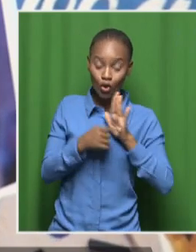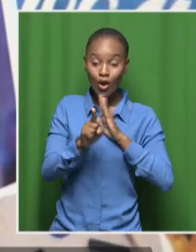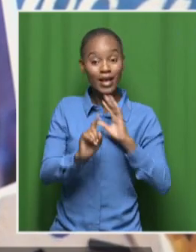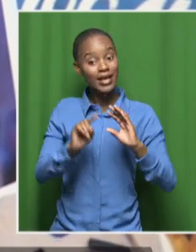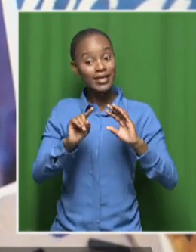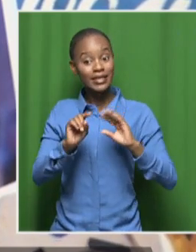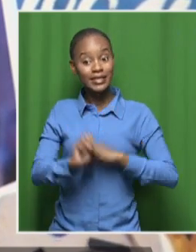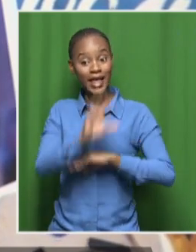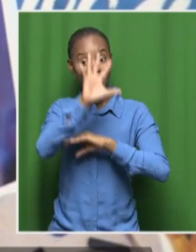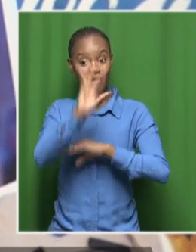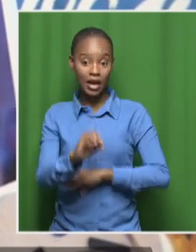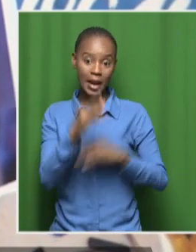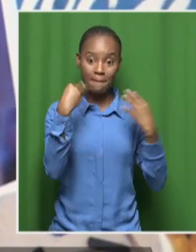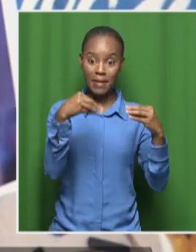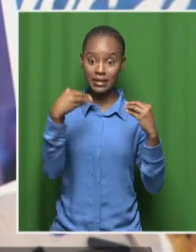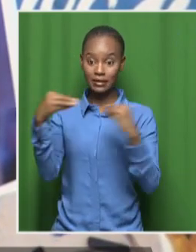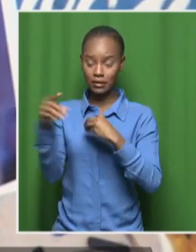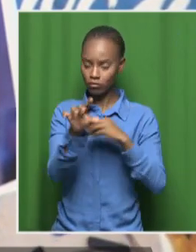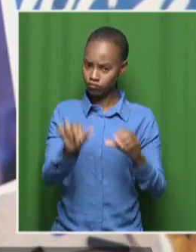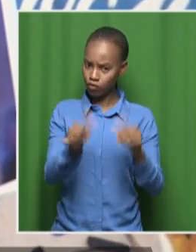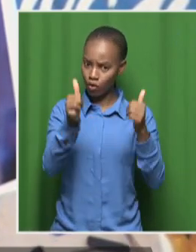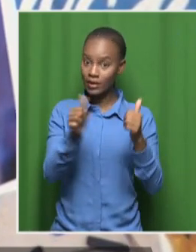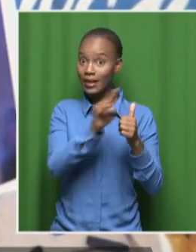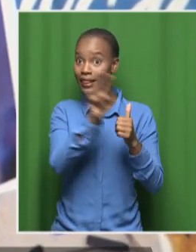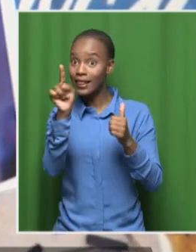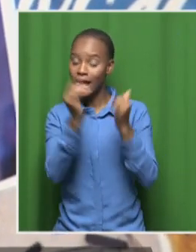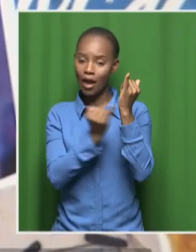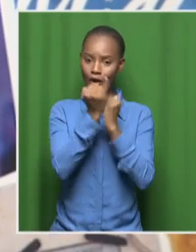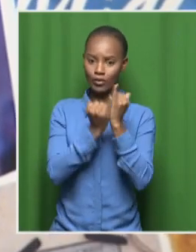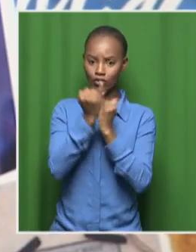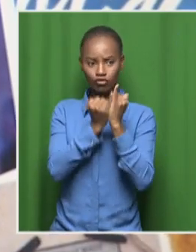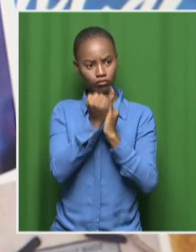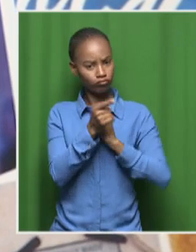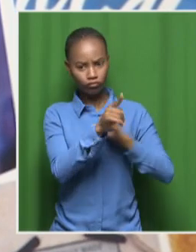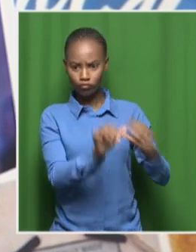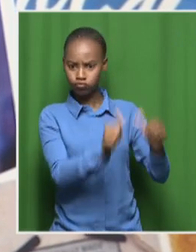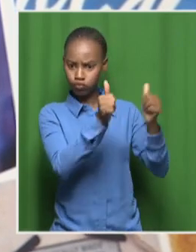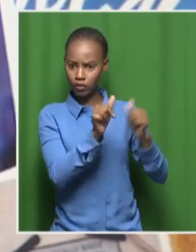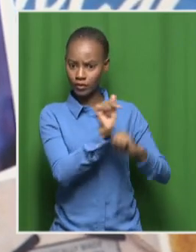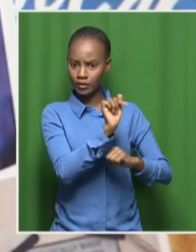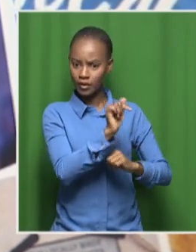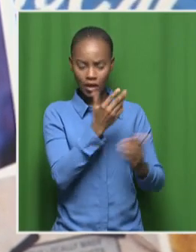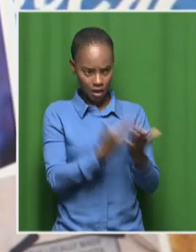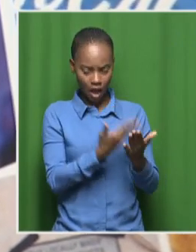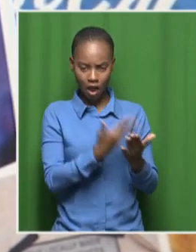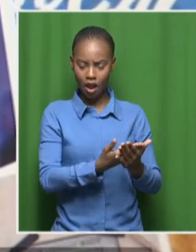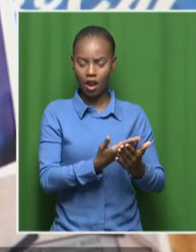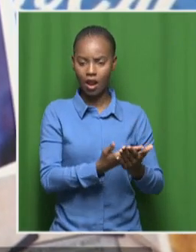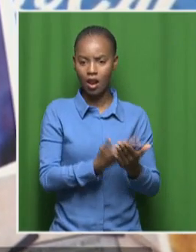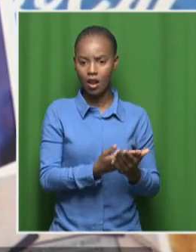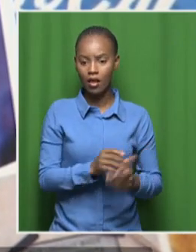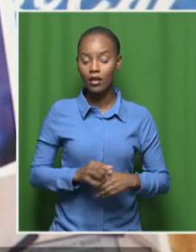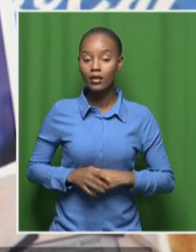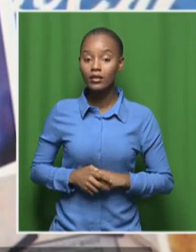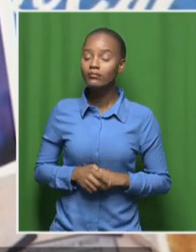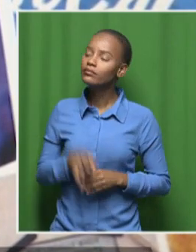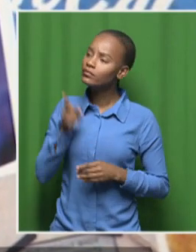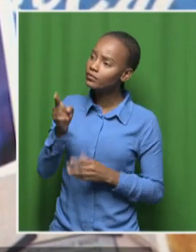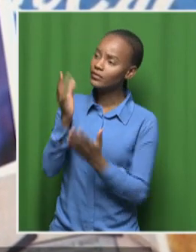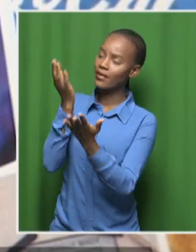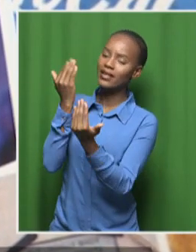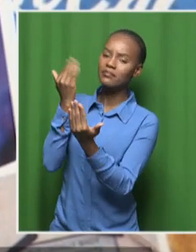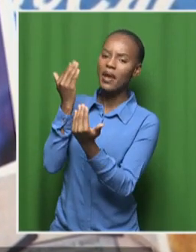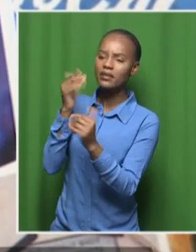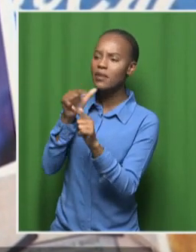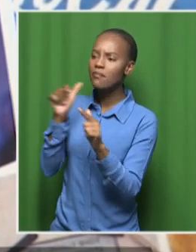which competes with the best of what is out there in the world. So is it open to everybody? I mean, who and what are you expecting in terms of